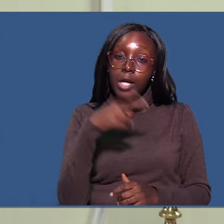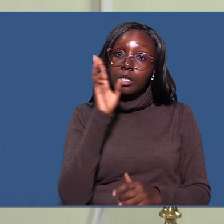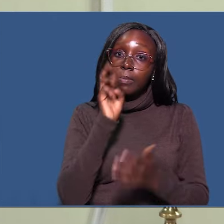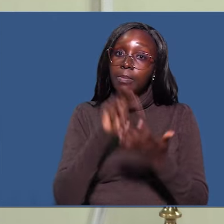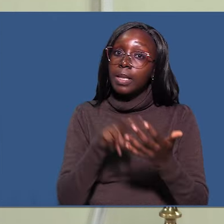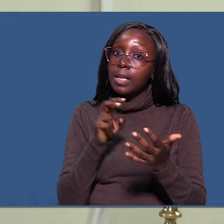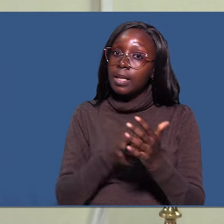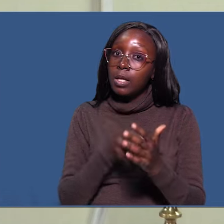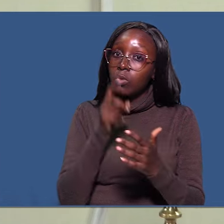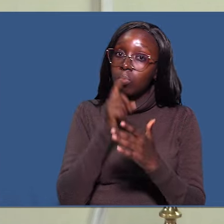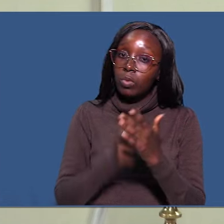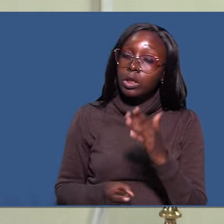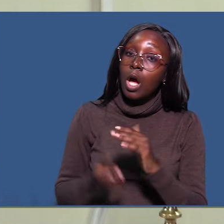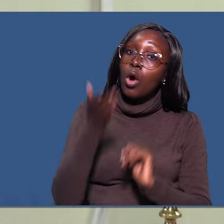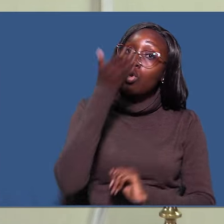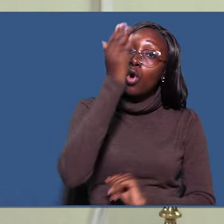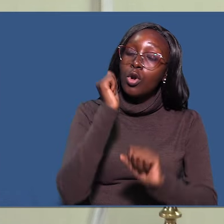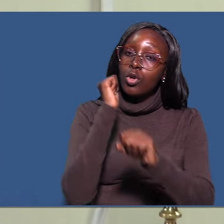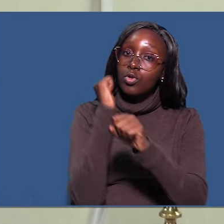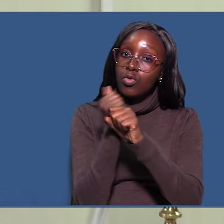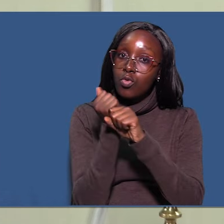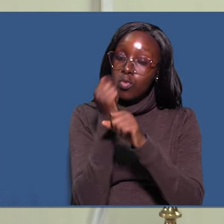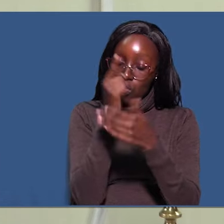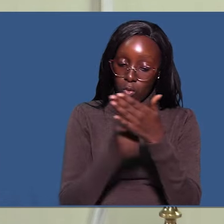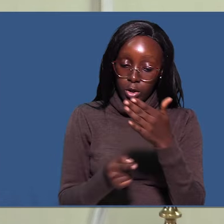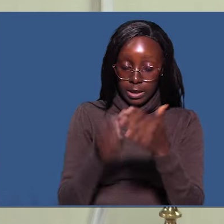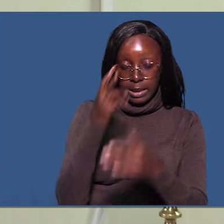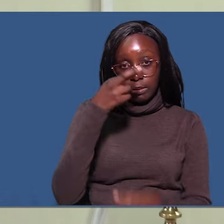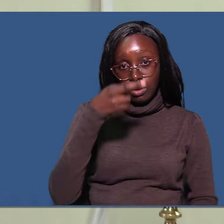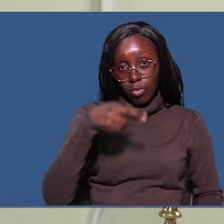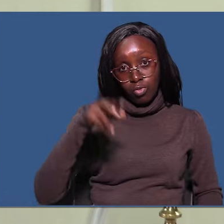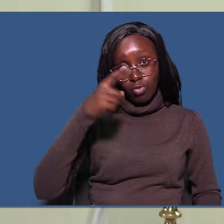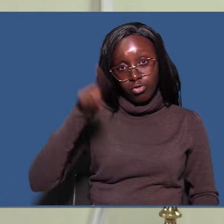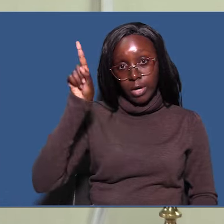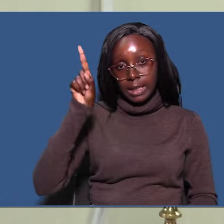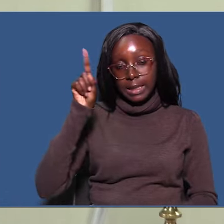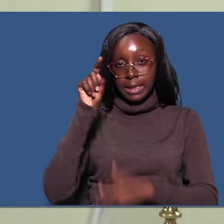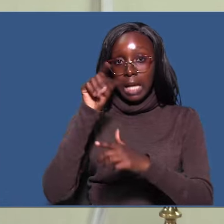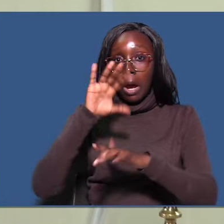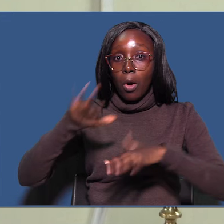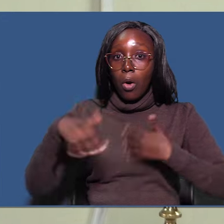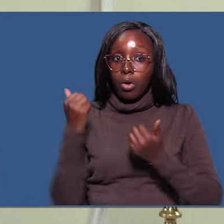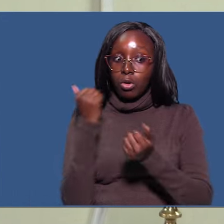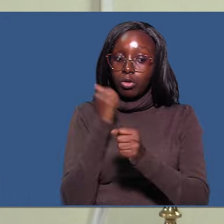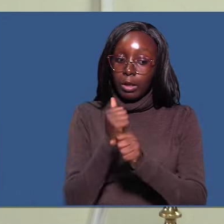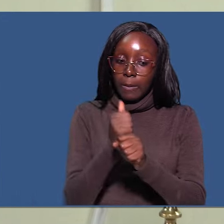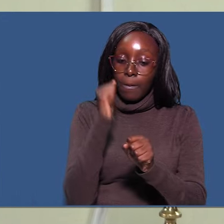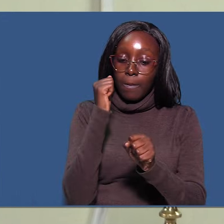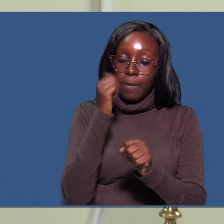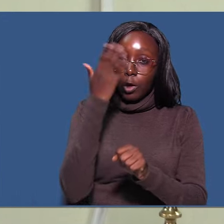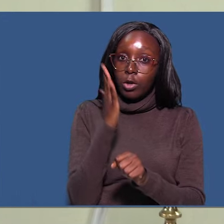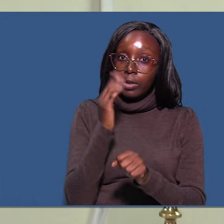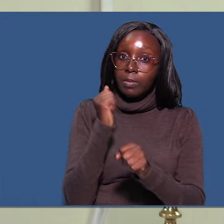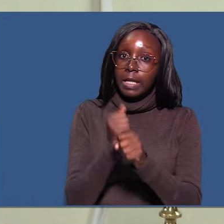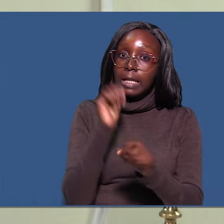means God doing what is right, or God acting to make things right. You can read some of